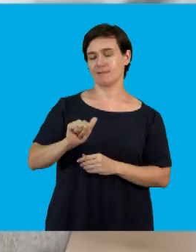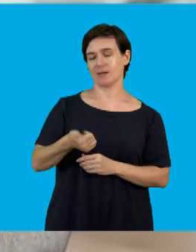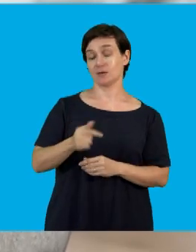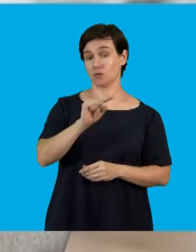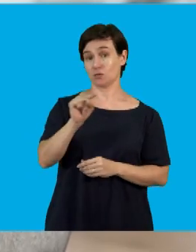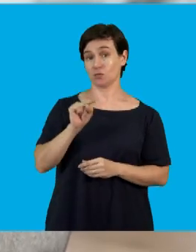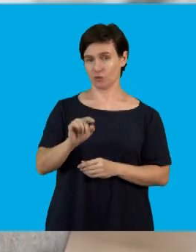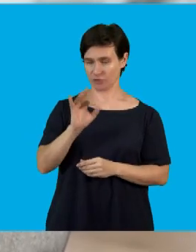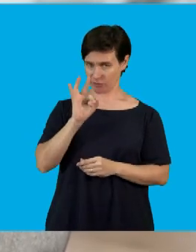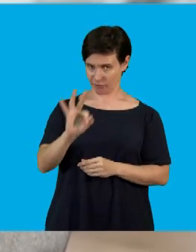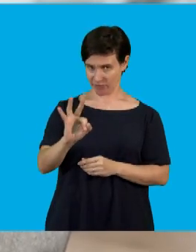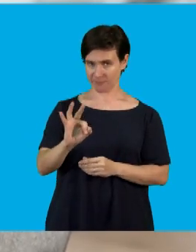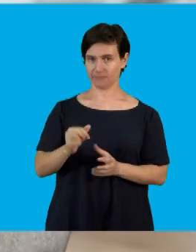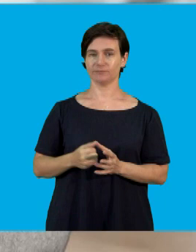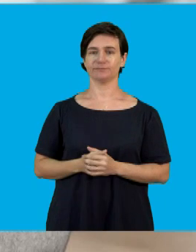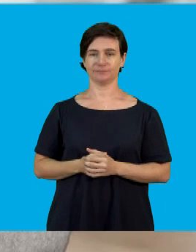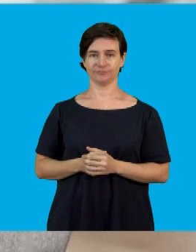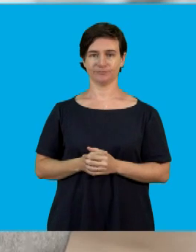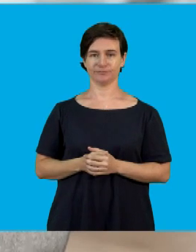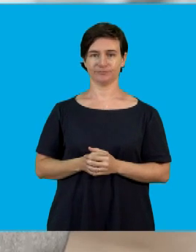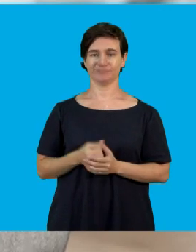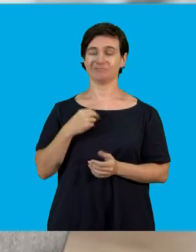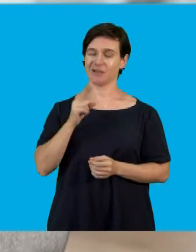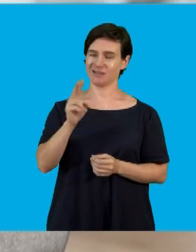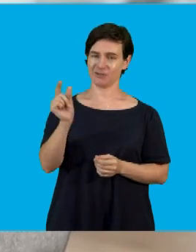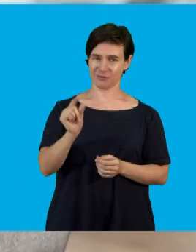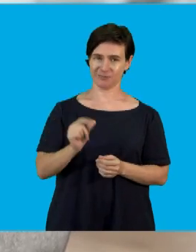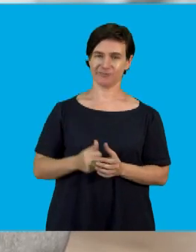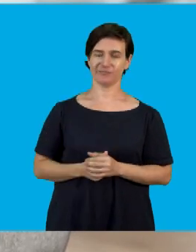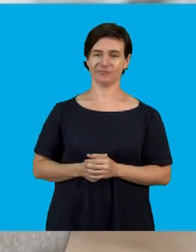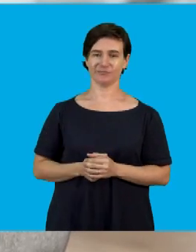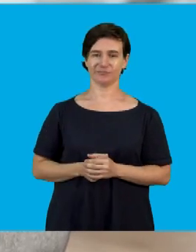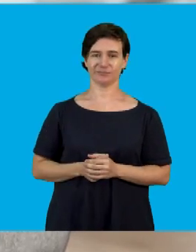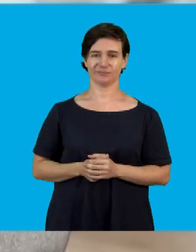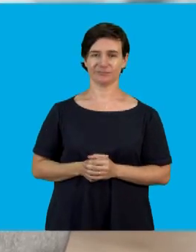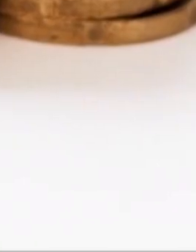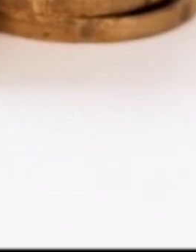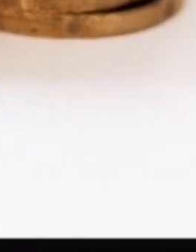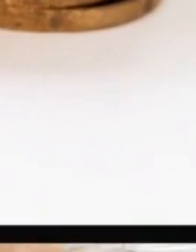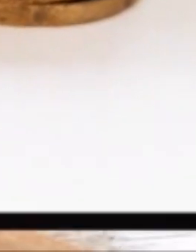do question 3 of the exam. I'll see you just now.